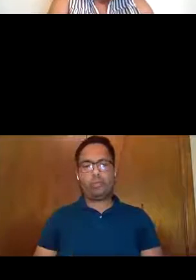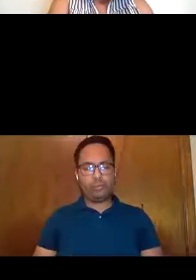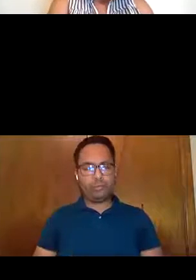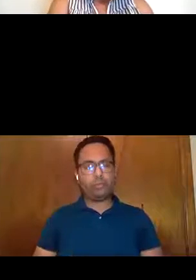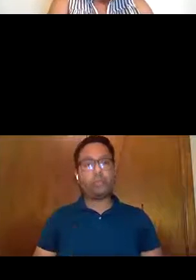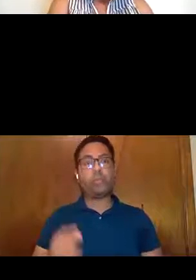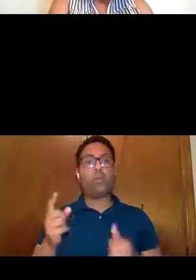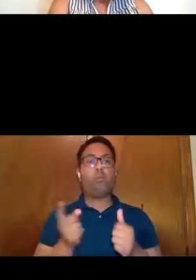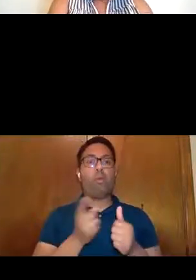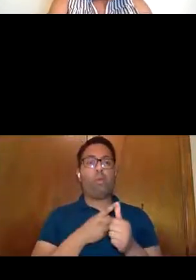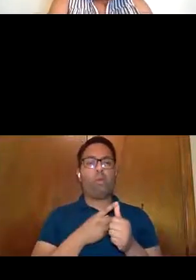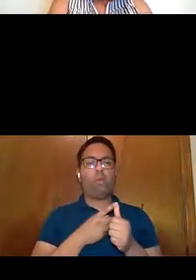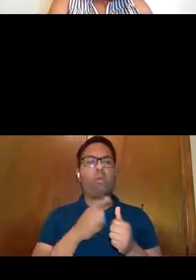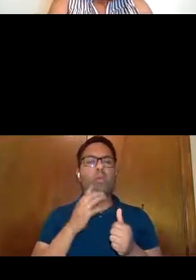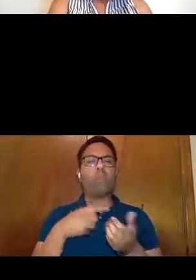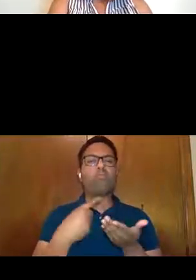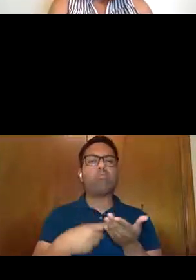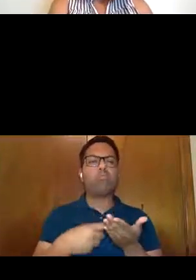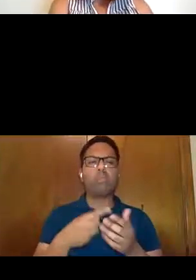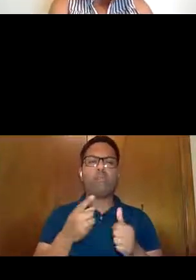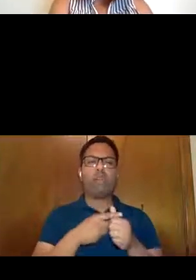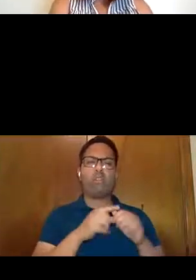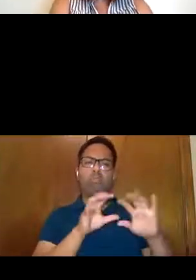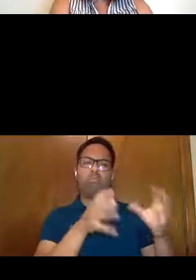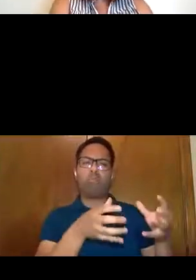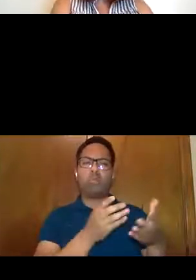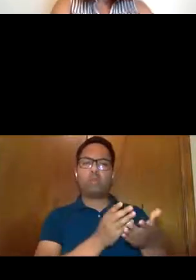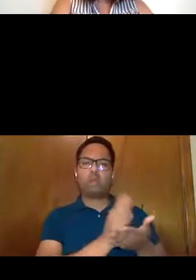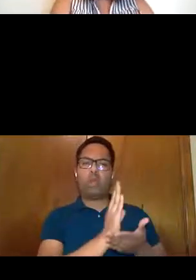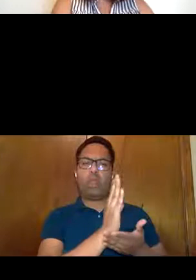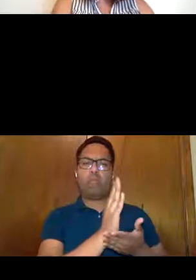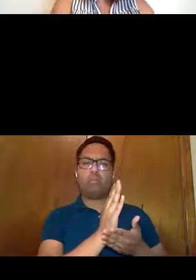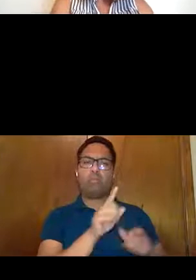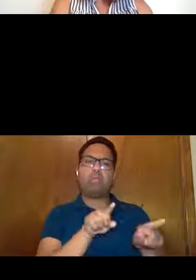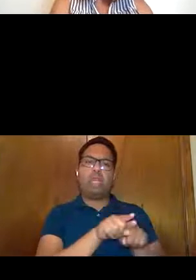we'll go through the first set of rights that we have as individuals.